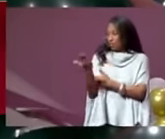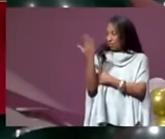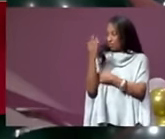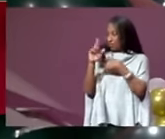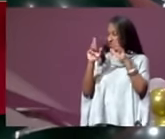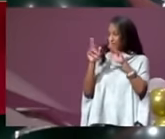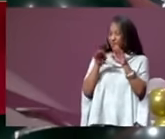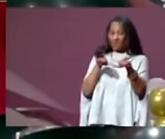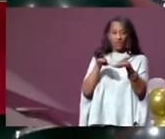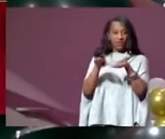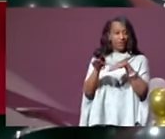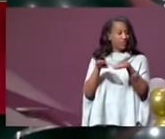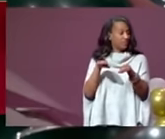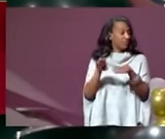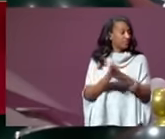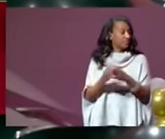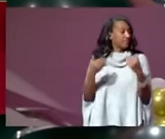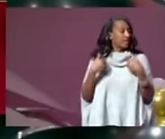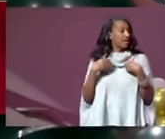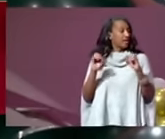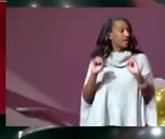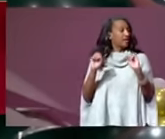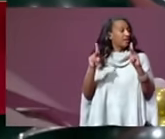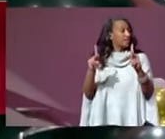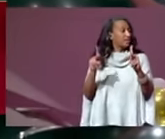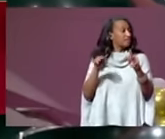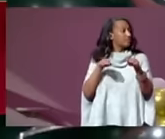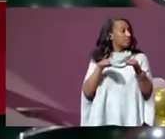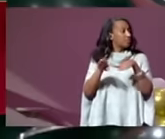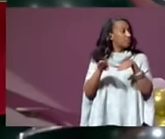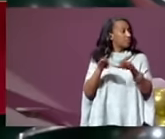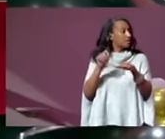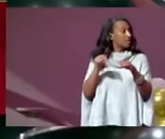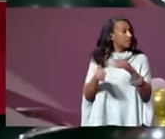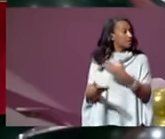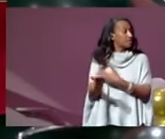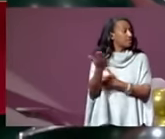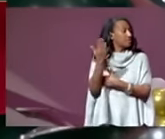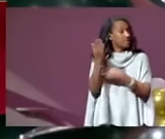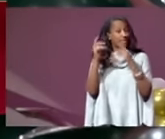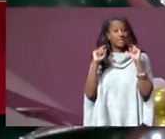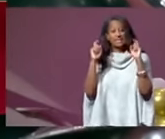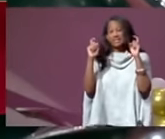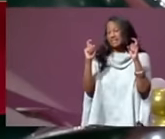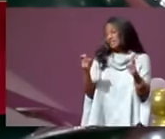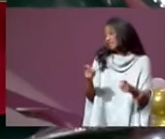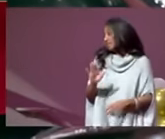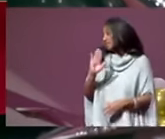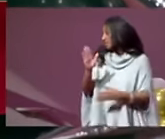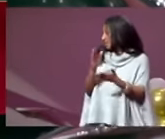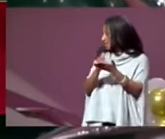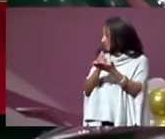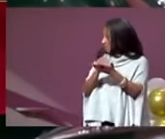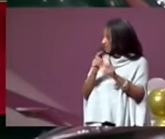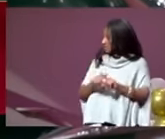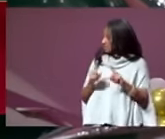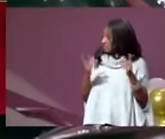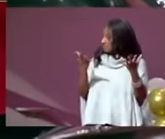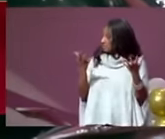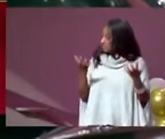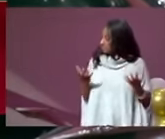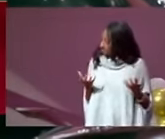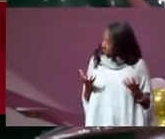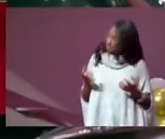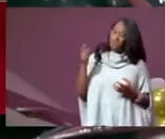you who want to, you're going to have an opportunity to walk this morning to give your offering. But I want want you to be mindful of the fact